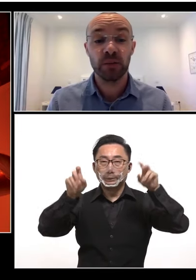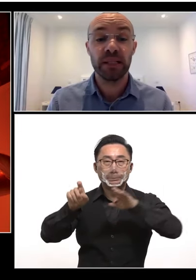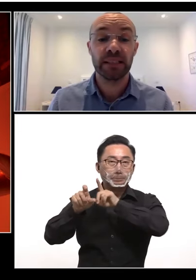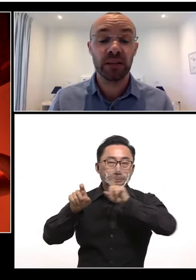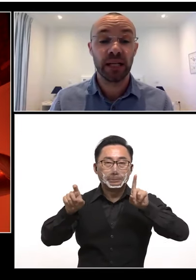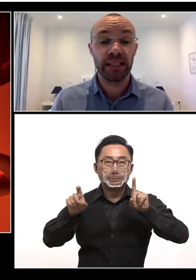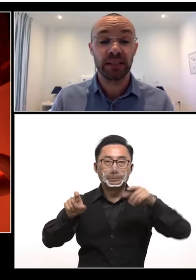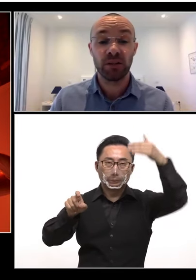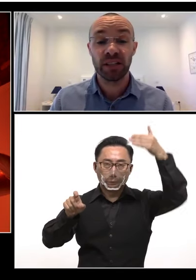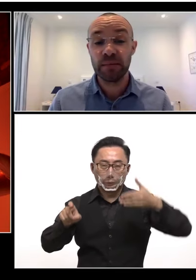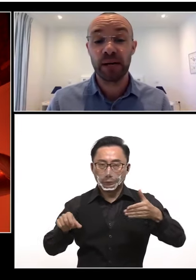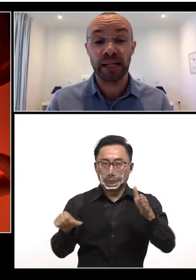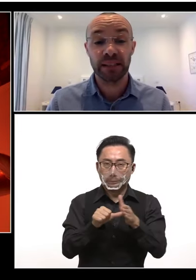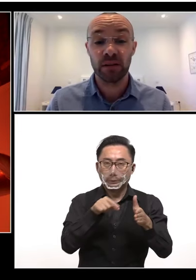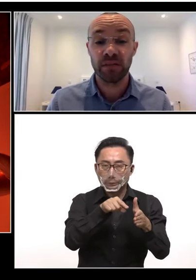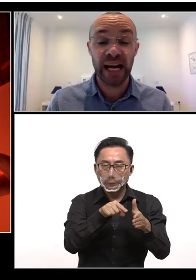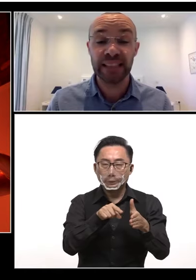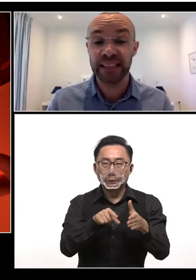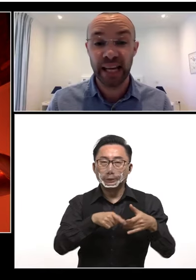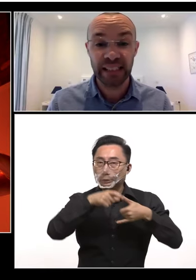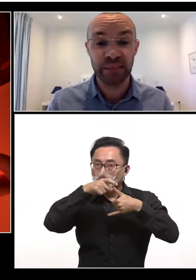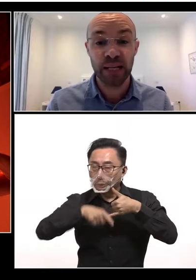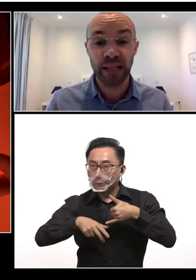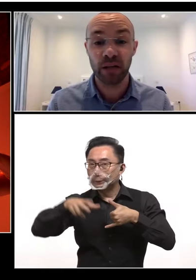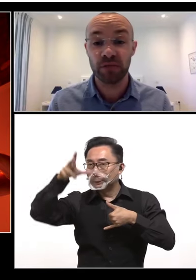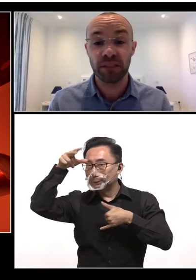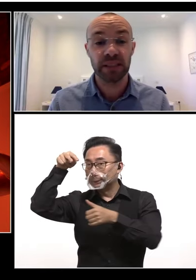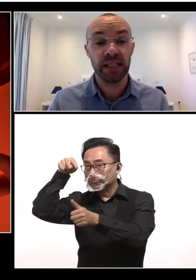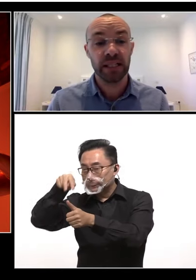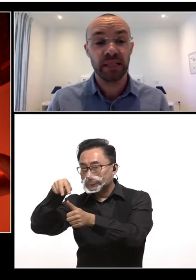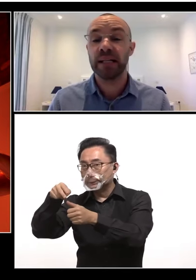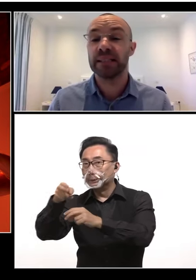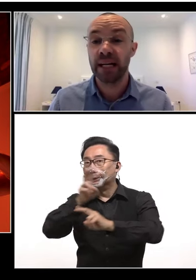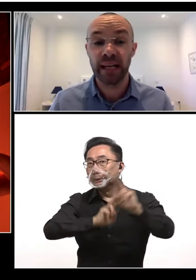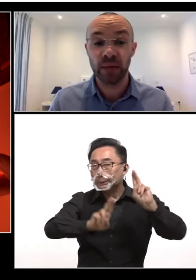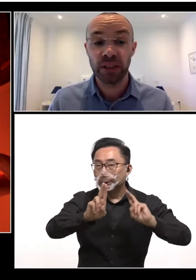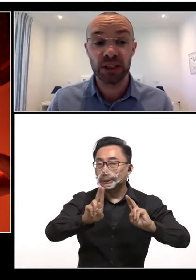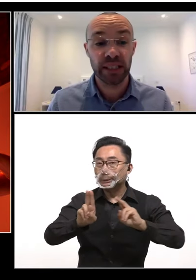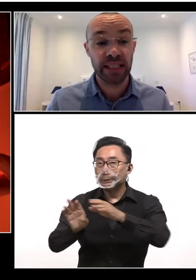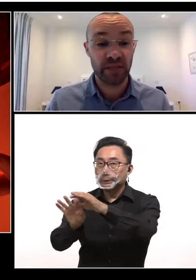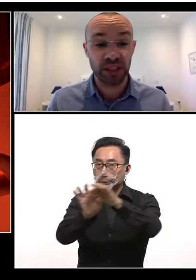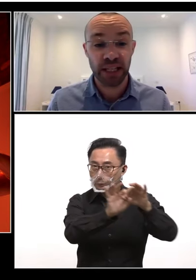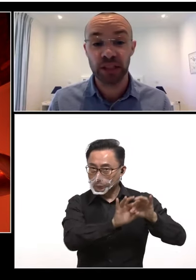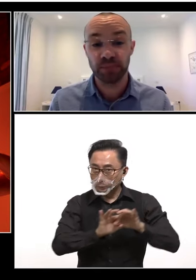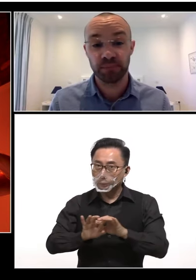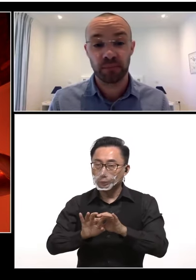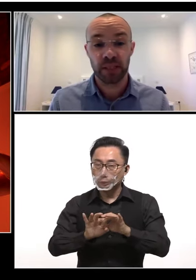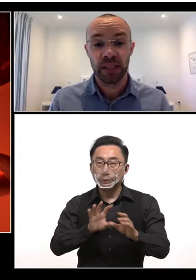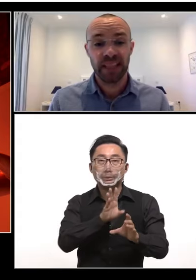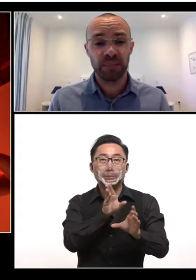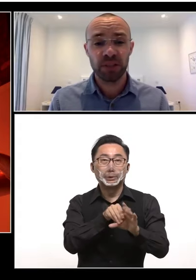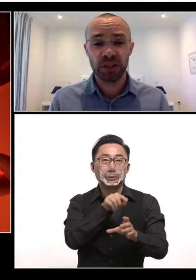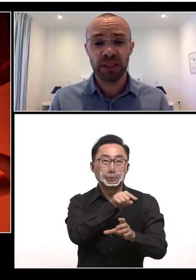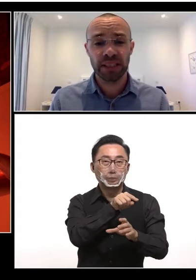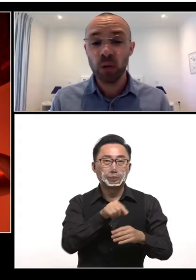personal, political, and historical impact of the 1880 Milan Conference that banned sign language in deaf education.